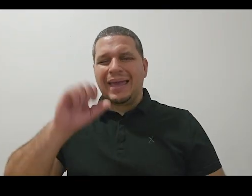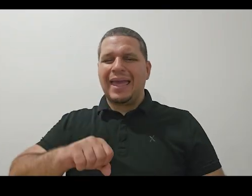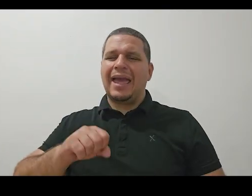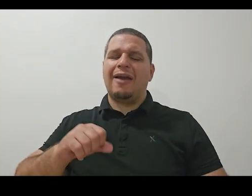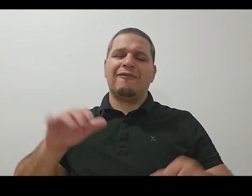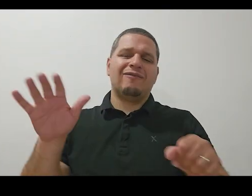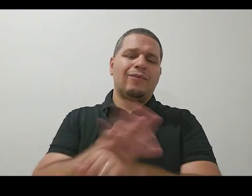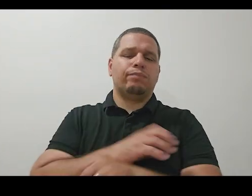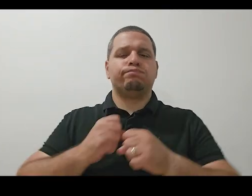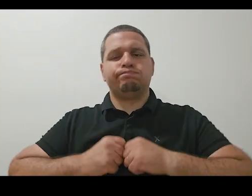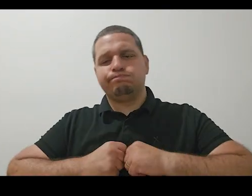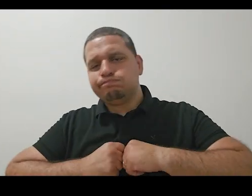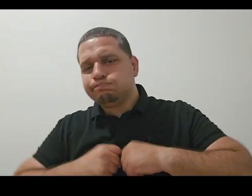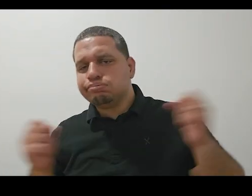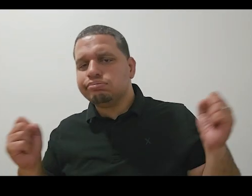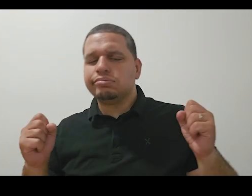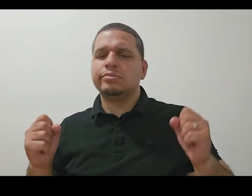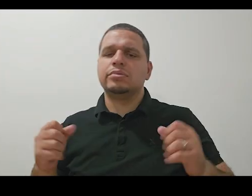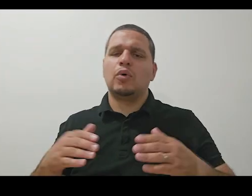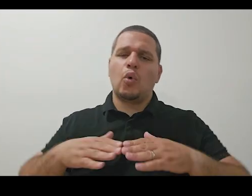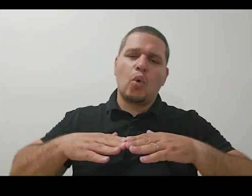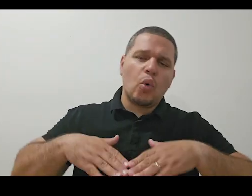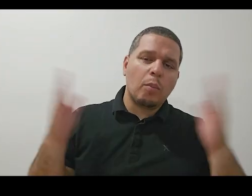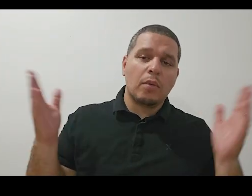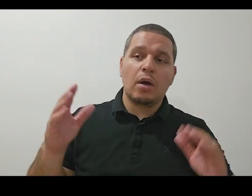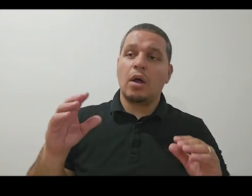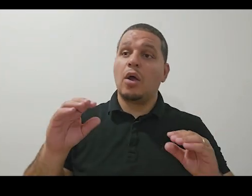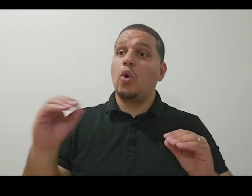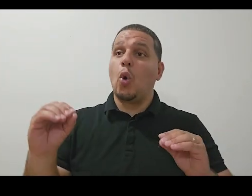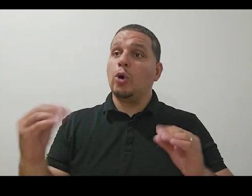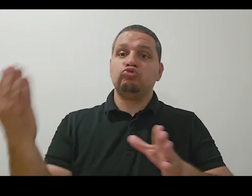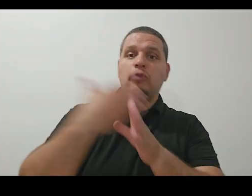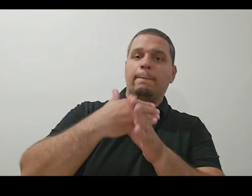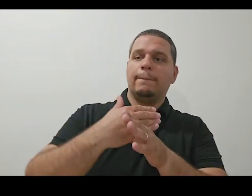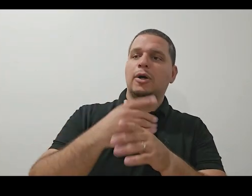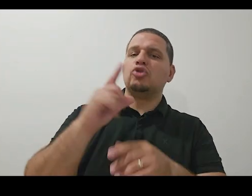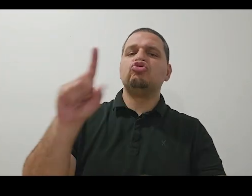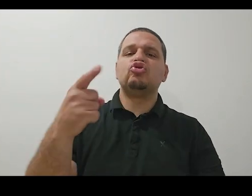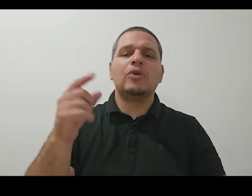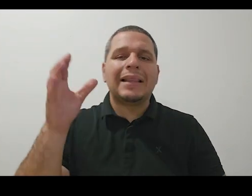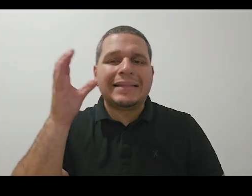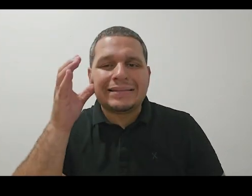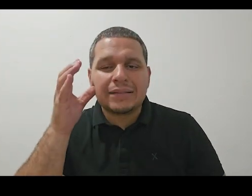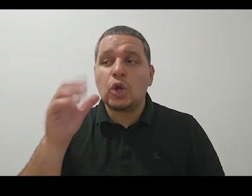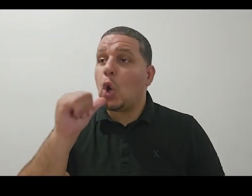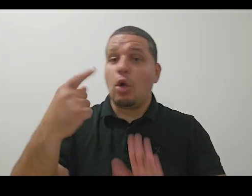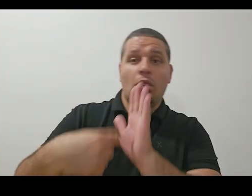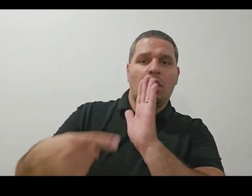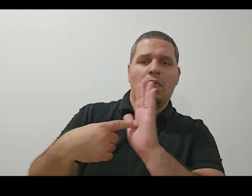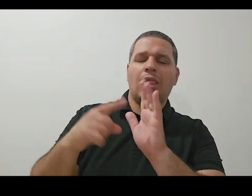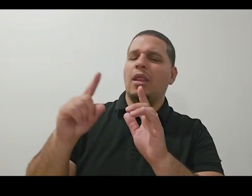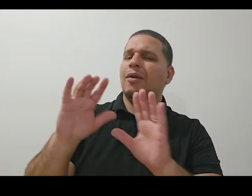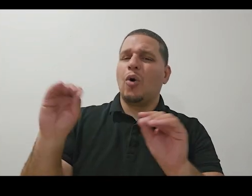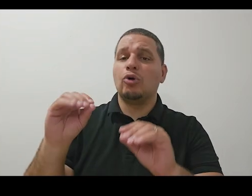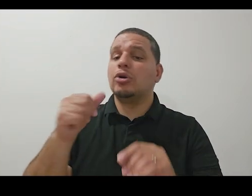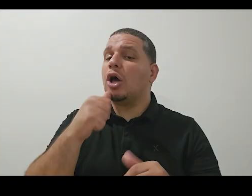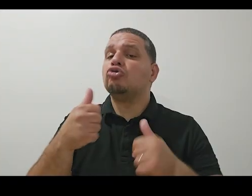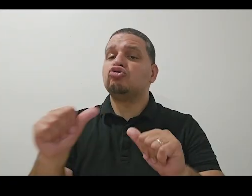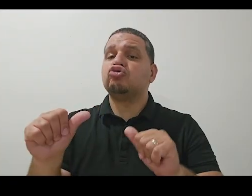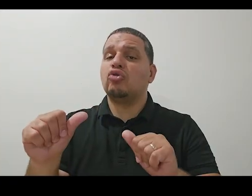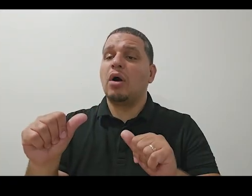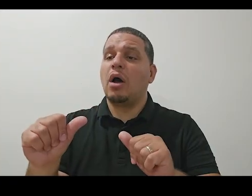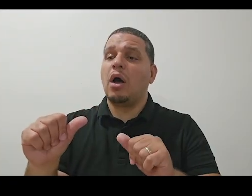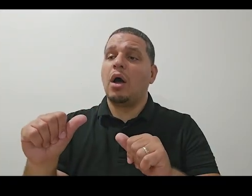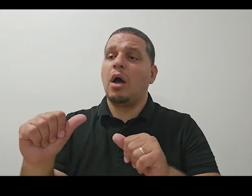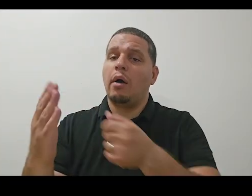their truth and have people not interrupt, just listen, not try to correct,